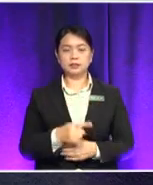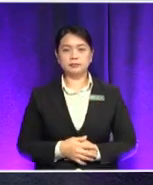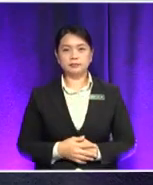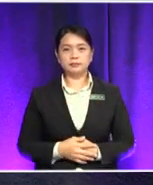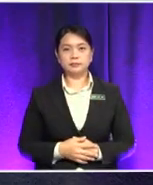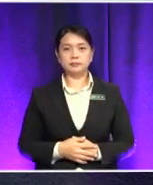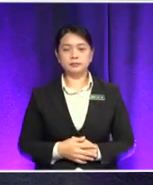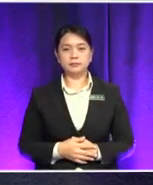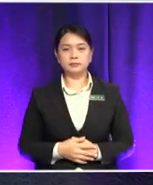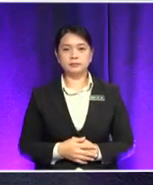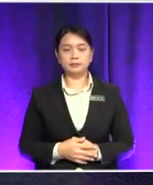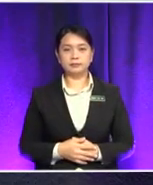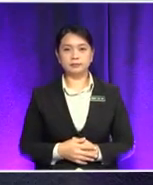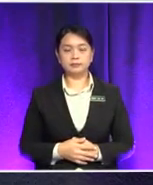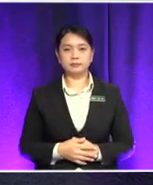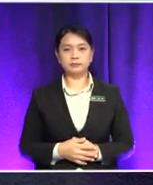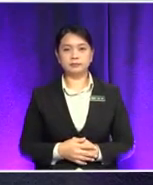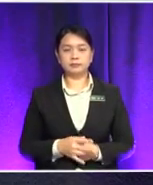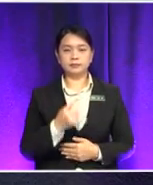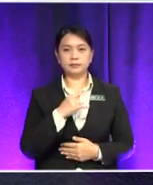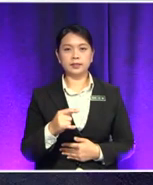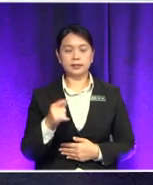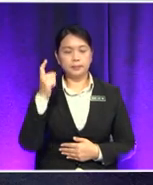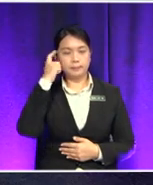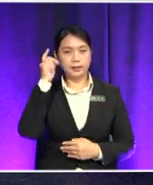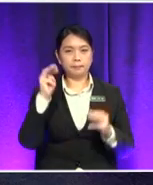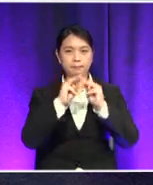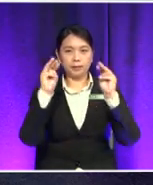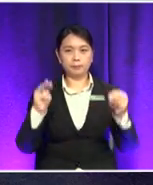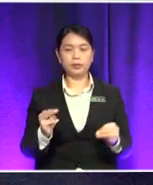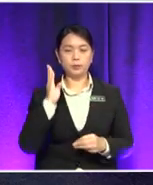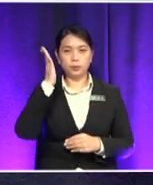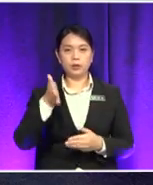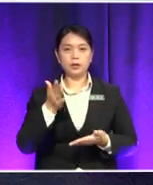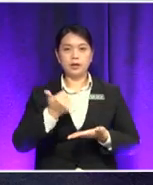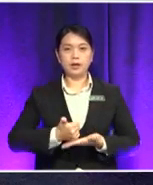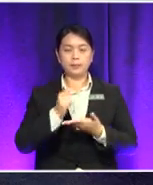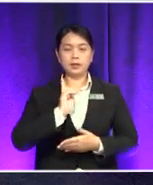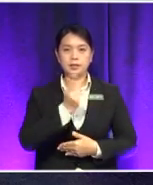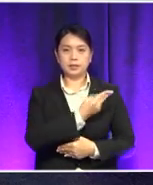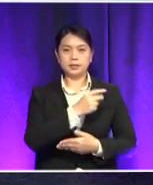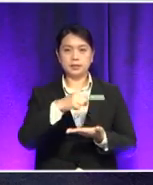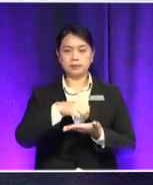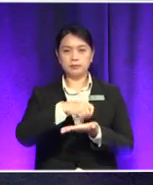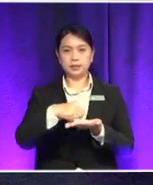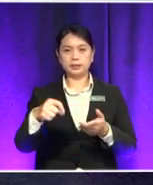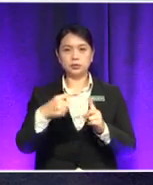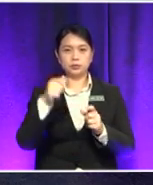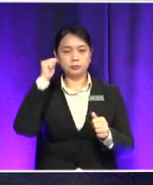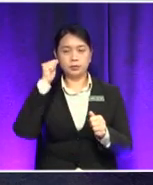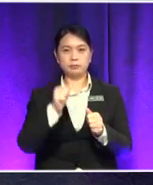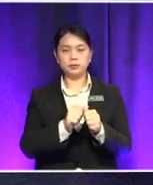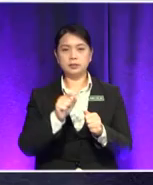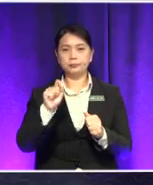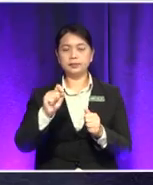answers, and I think that mind map would really help us in a form of writing or understanding, and even to remember points. It will make